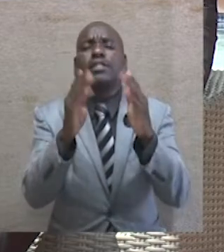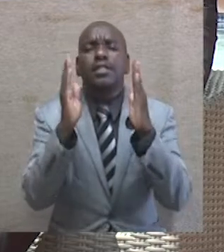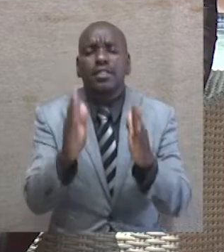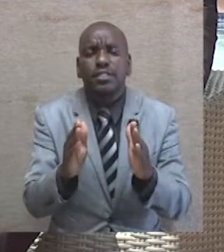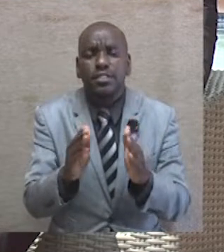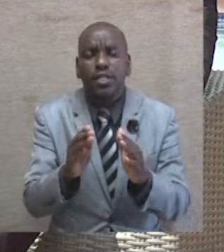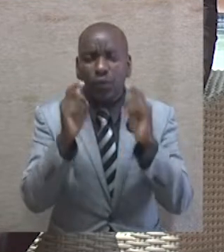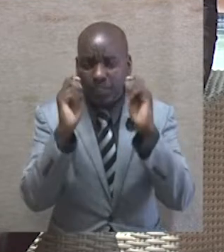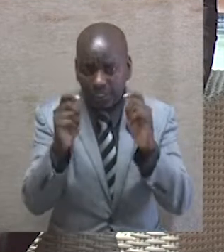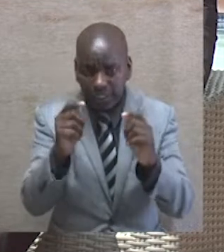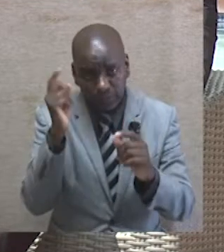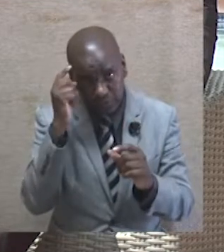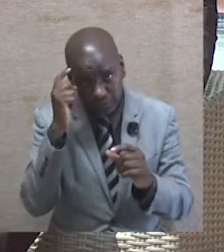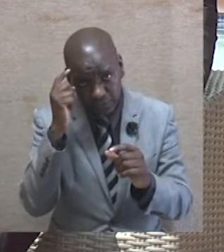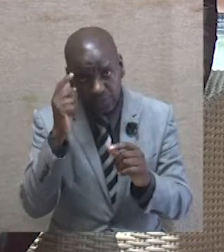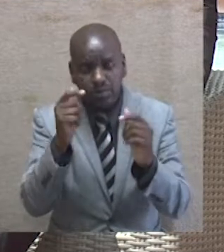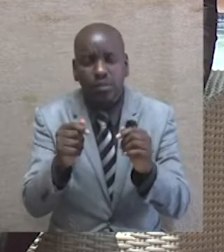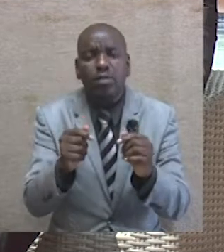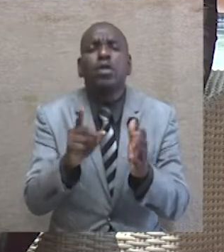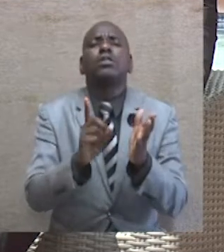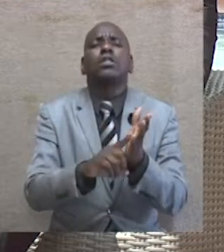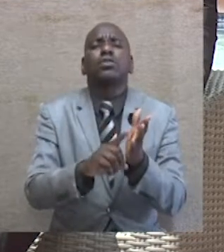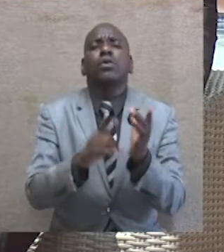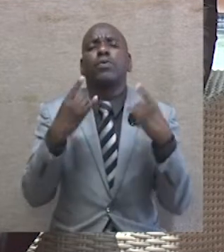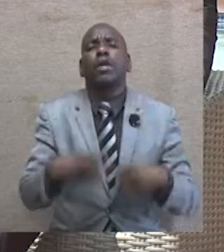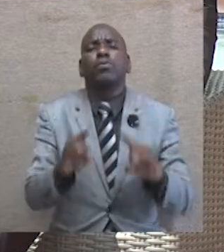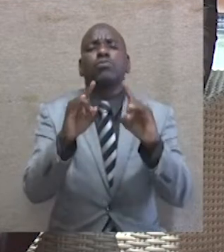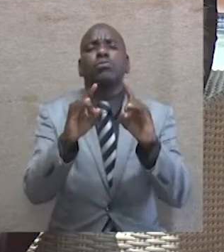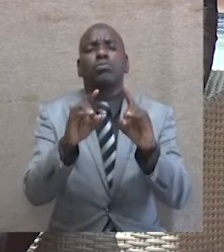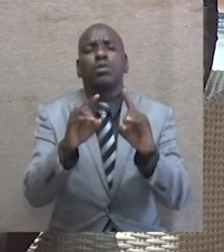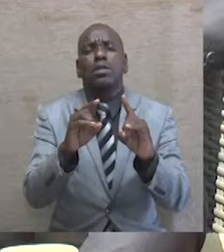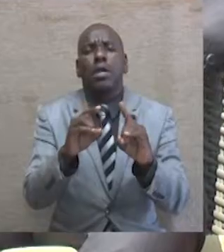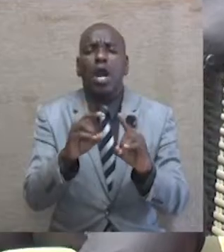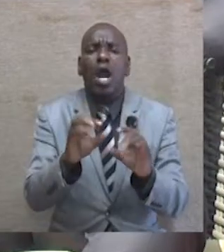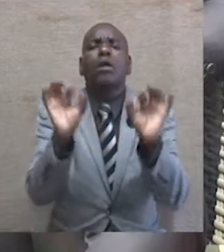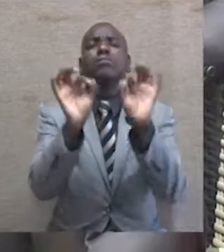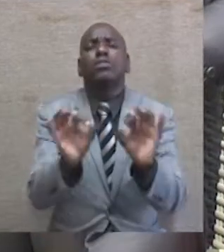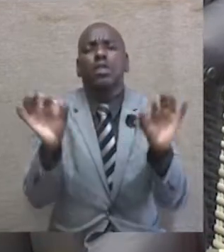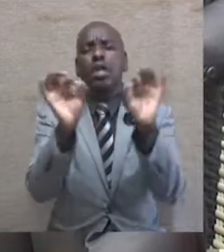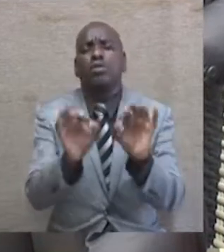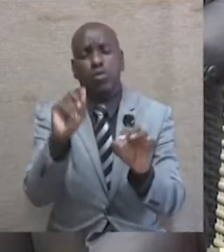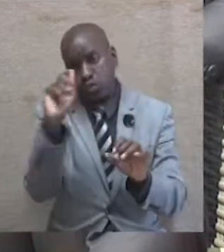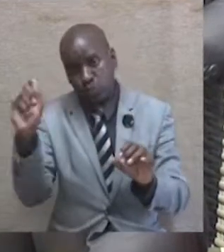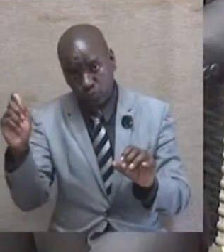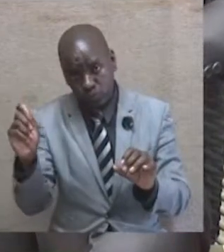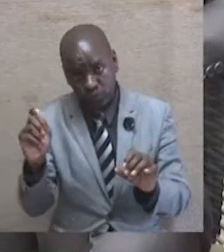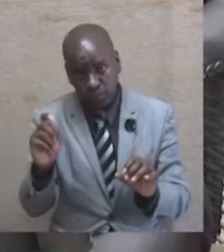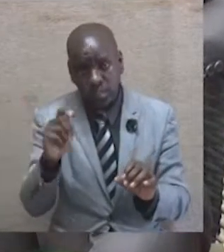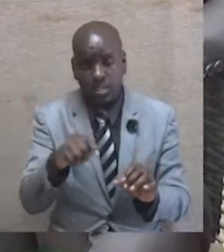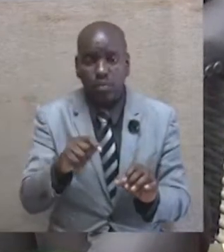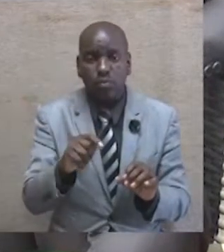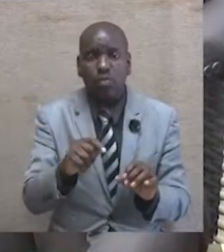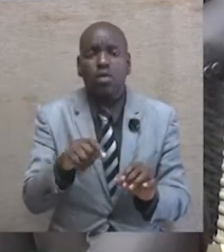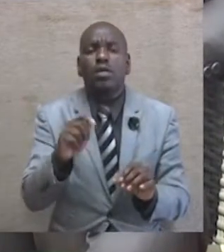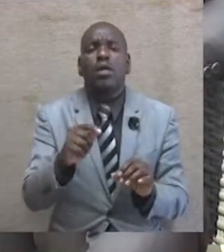now teachers who are trained or who are experts in issues to do with sexual reproductive health rights? We don't have,